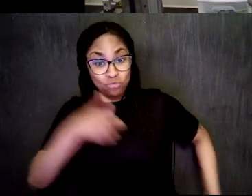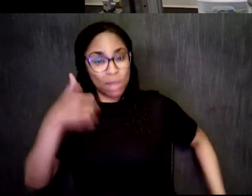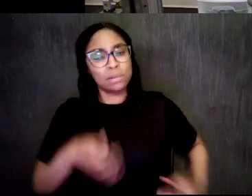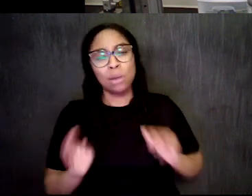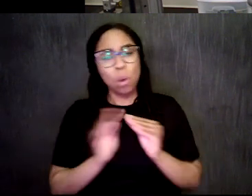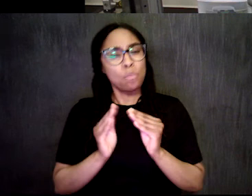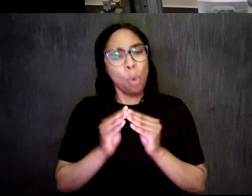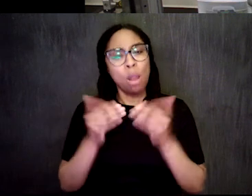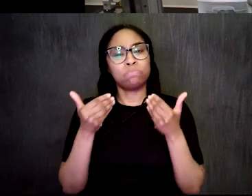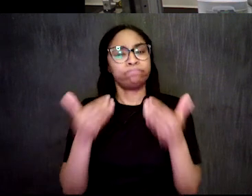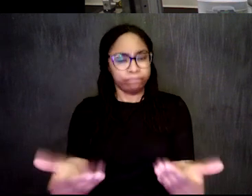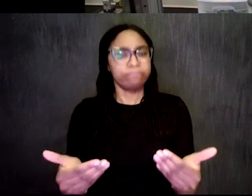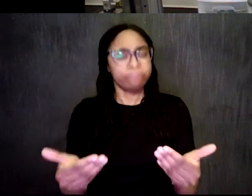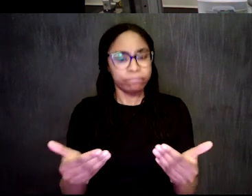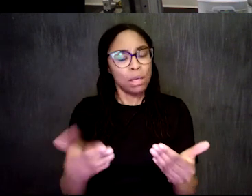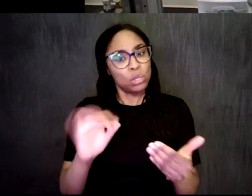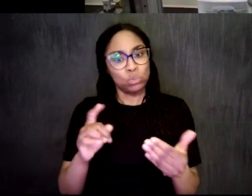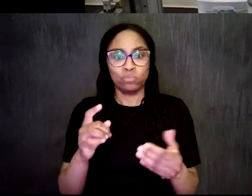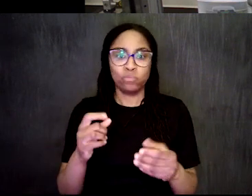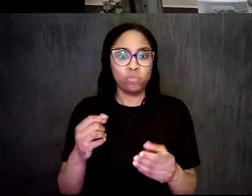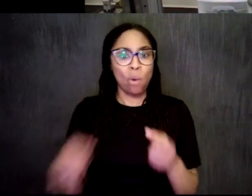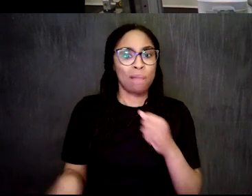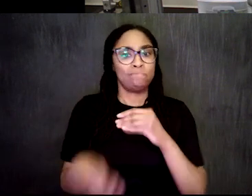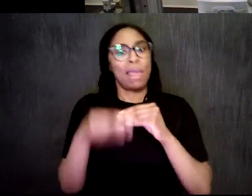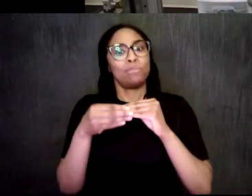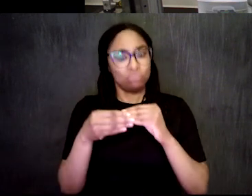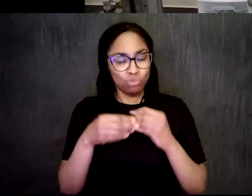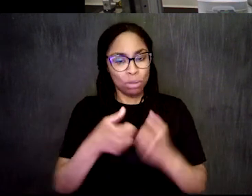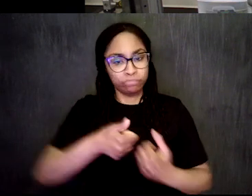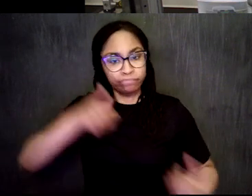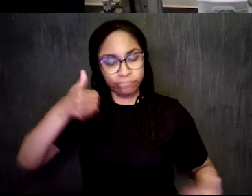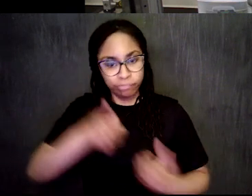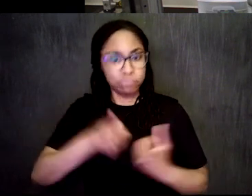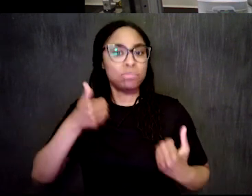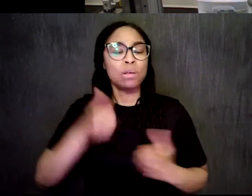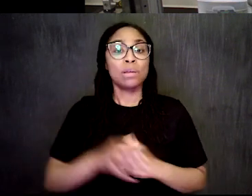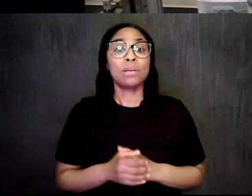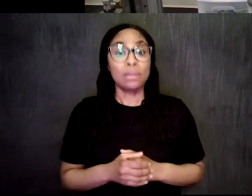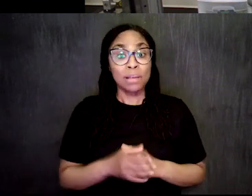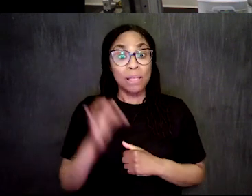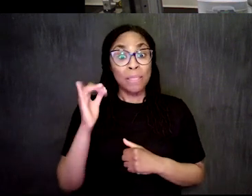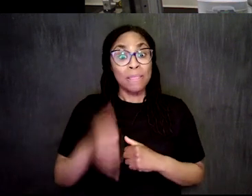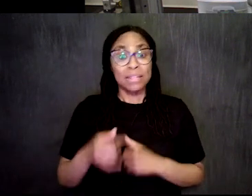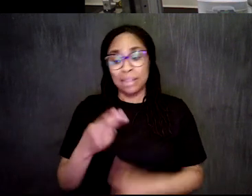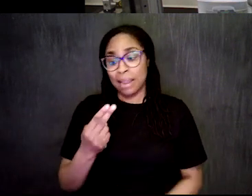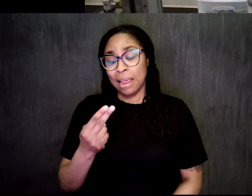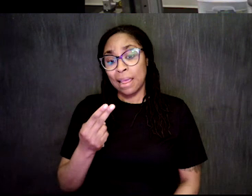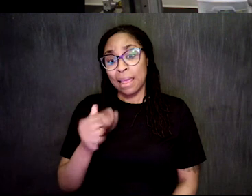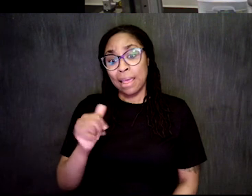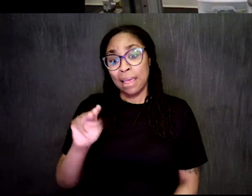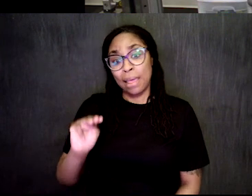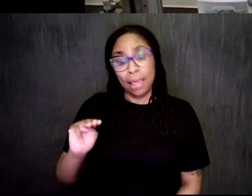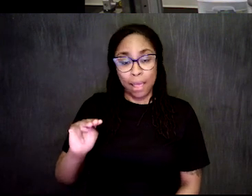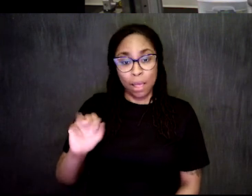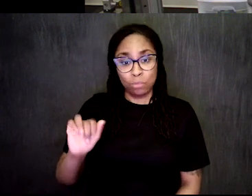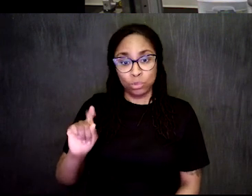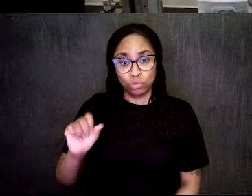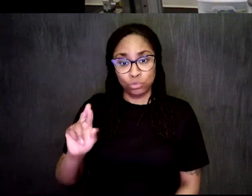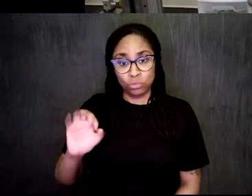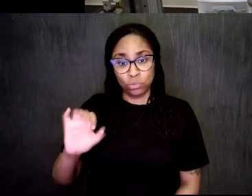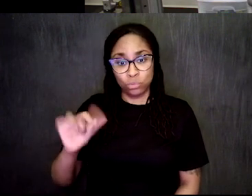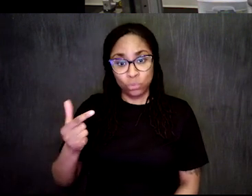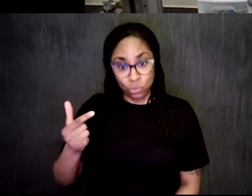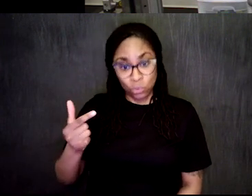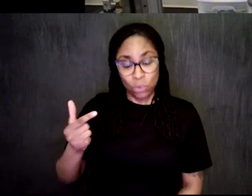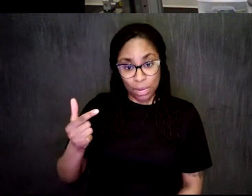more of a stretch on, you can go ahead and do a few more repetitions to that side. For our last stretch, we're going to do a hamstring stretch, and it's